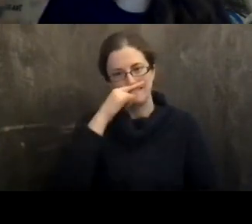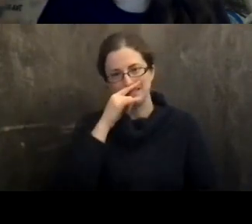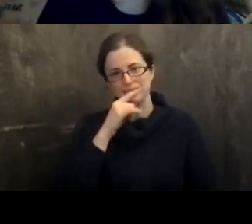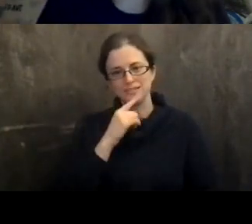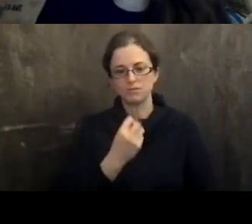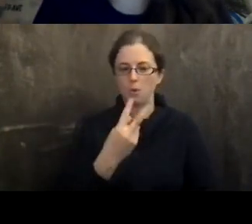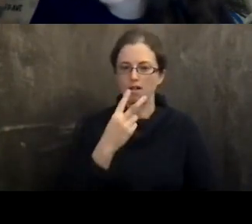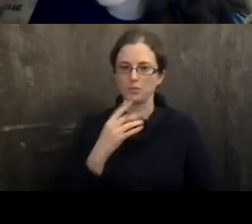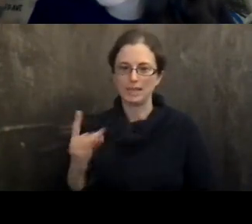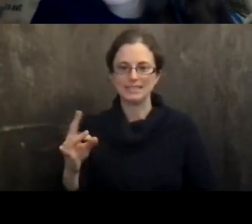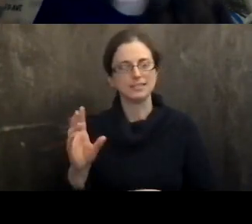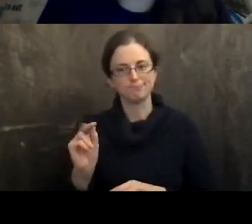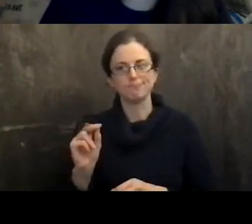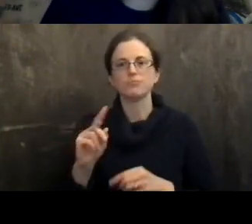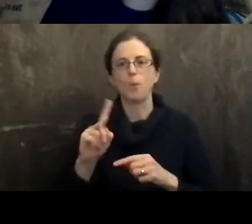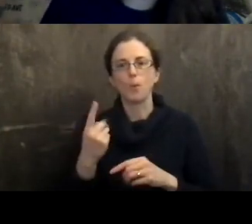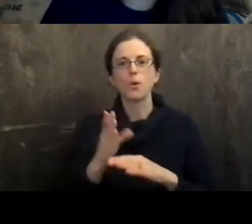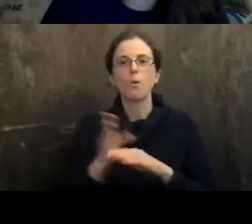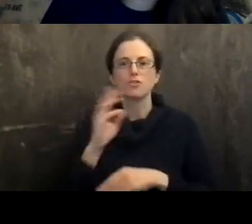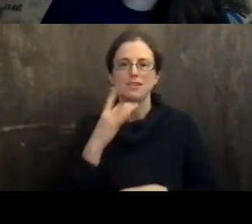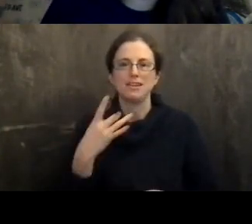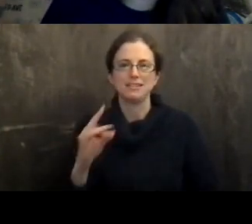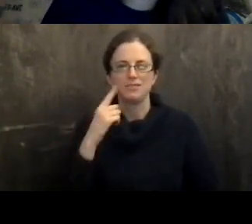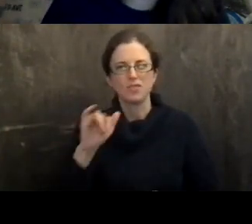over 18 that the booster is approved.